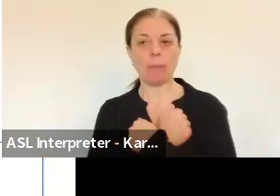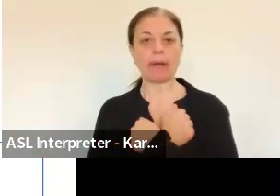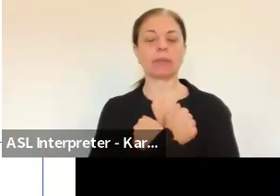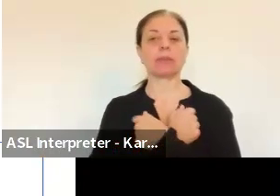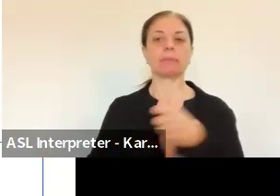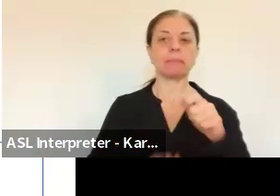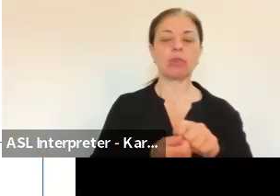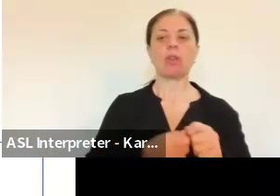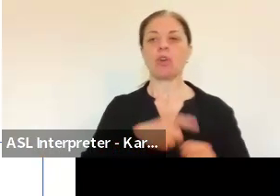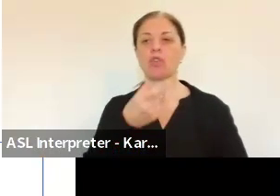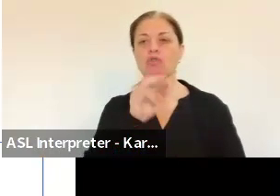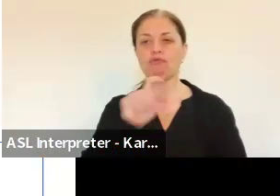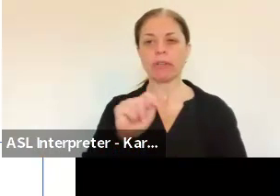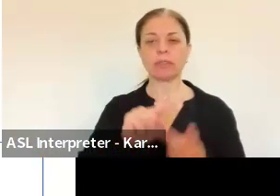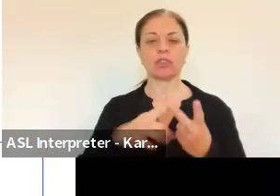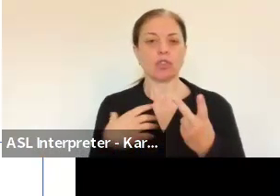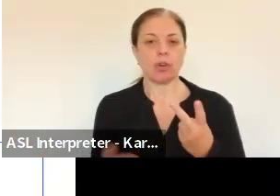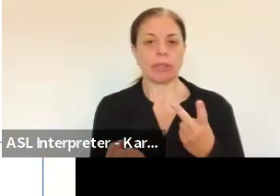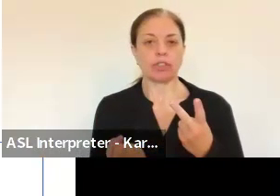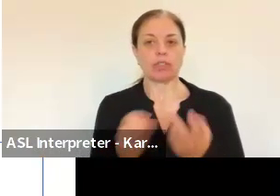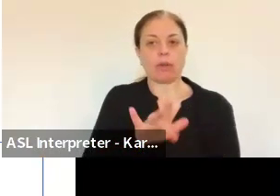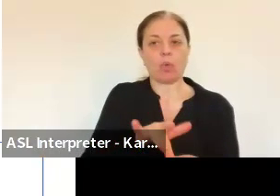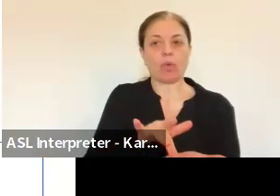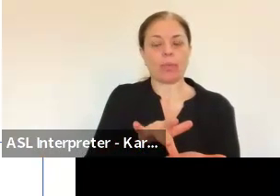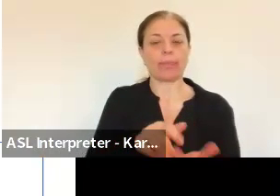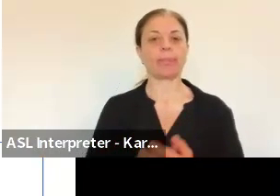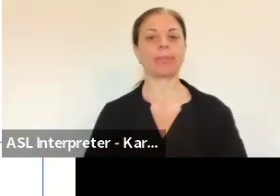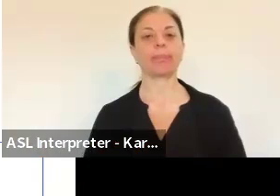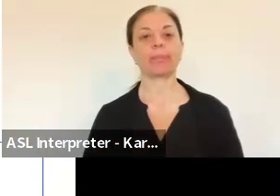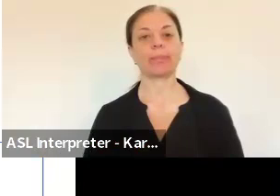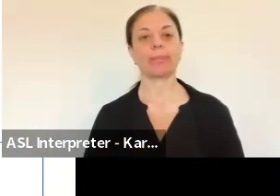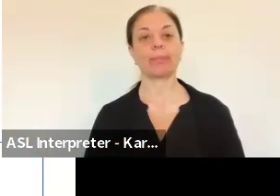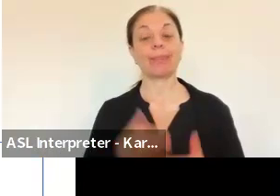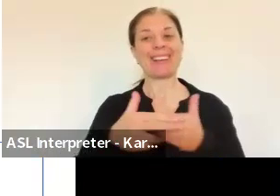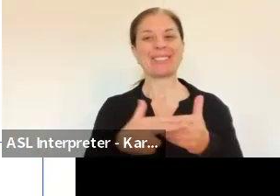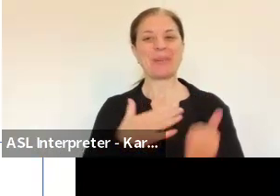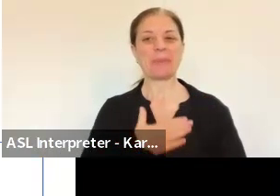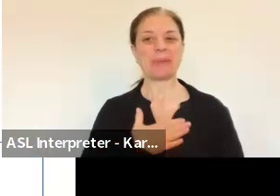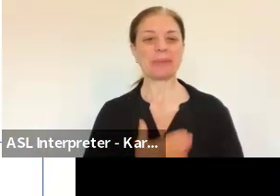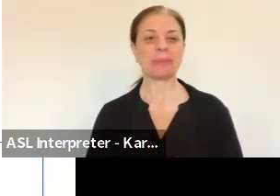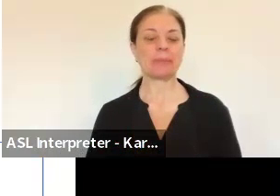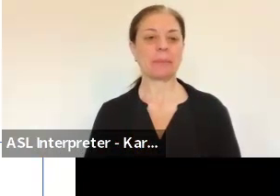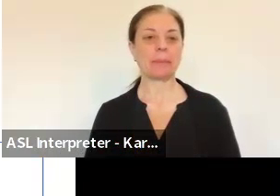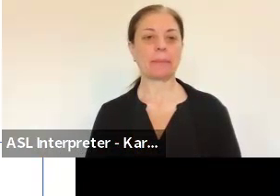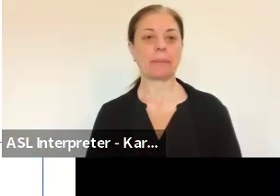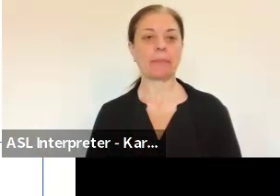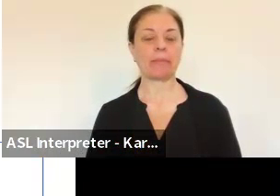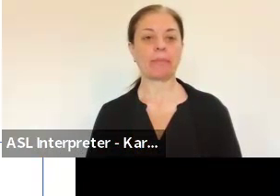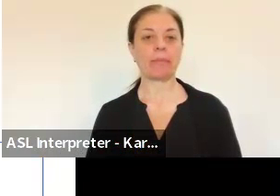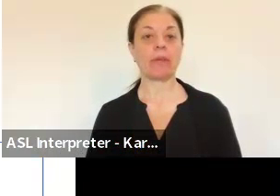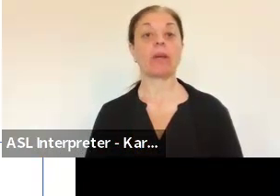betrayal with grit and courage at the core. Next slide, please.